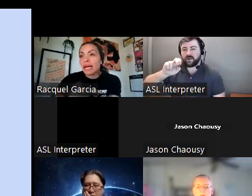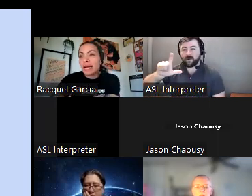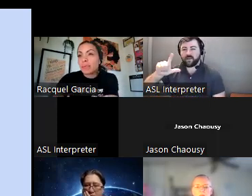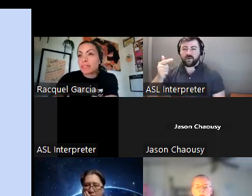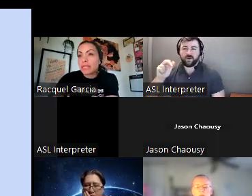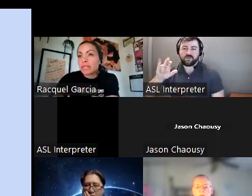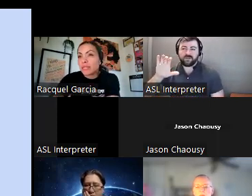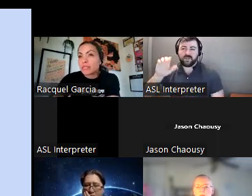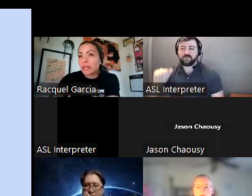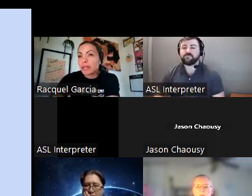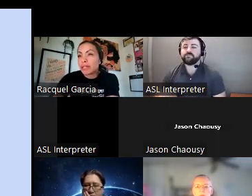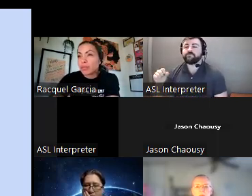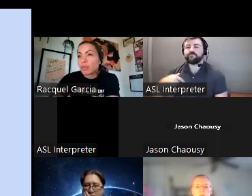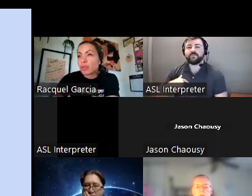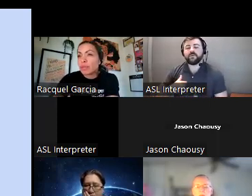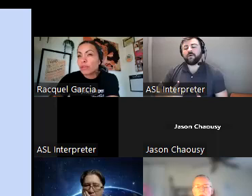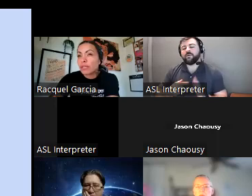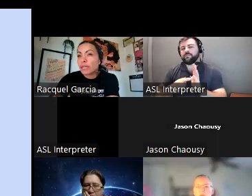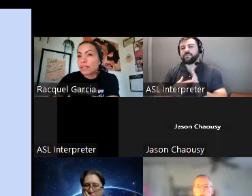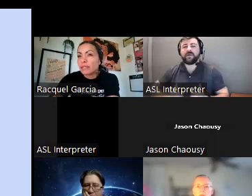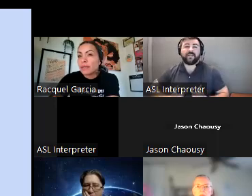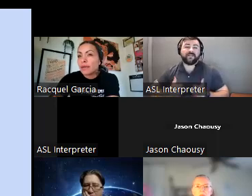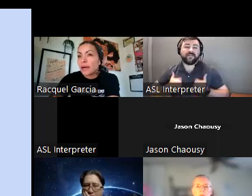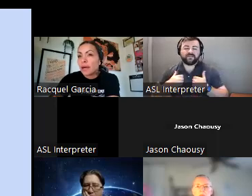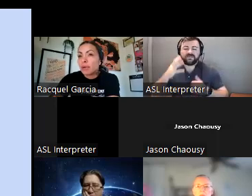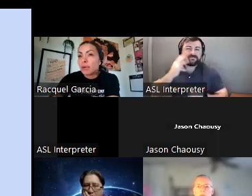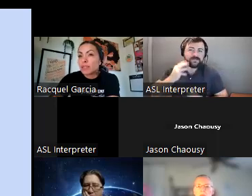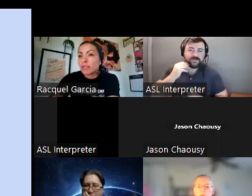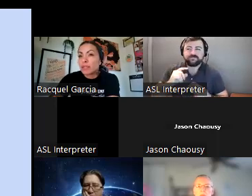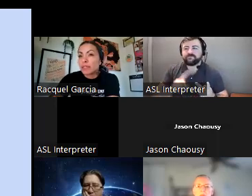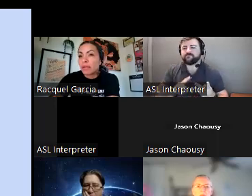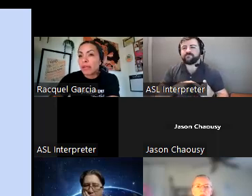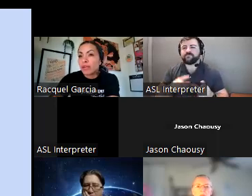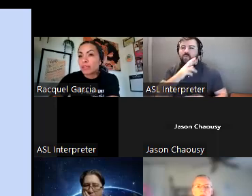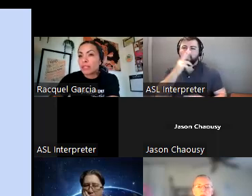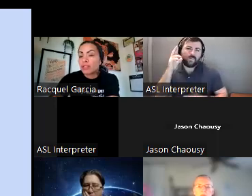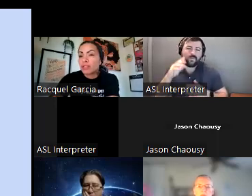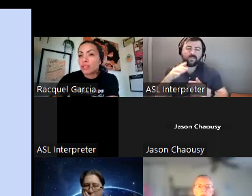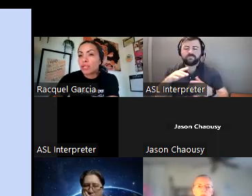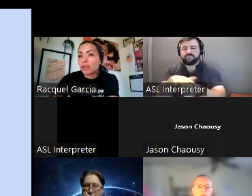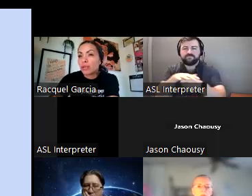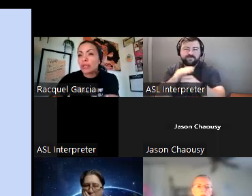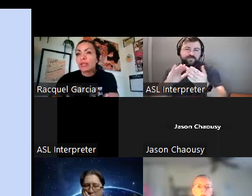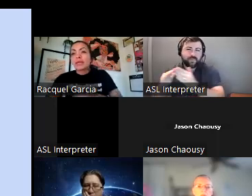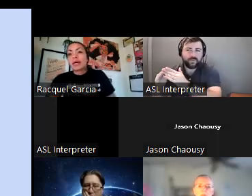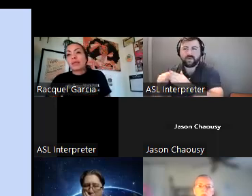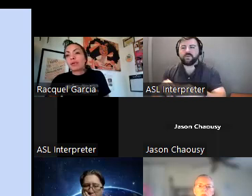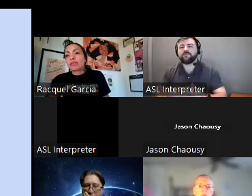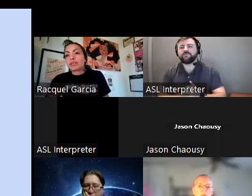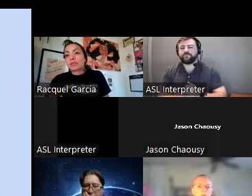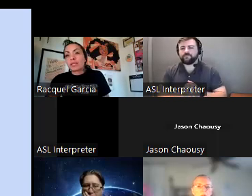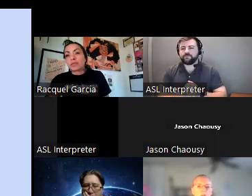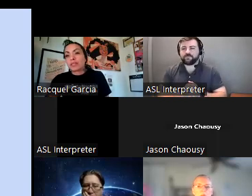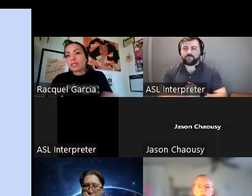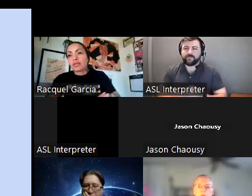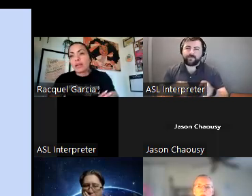Yes, I represent lived experience, rural communities, persons with experience in behavioral health needs of children and youth, a